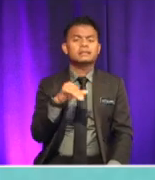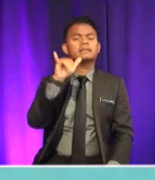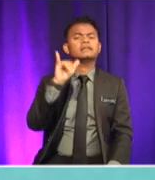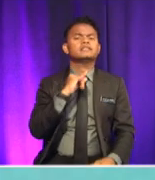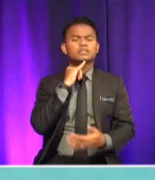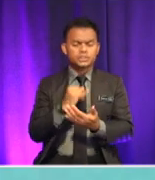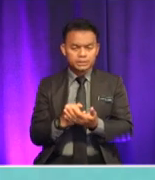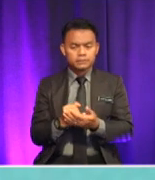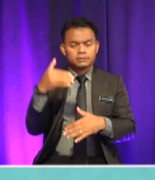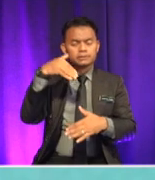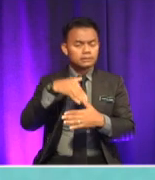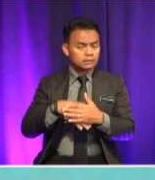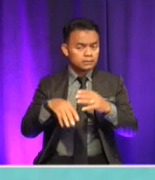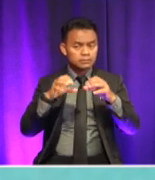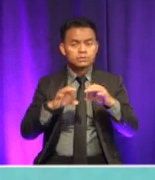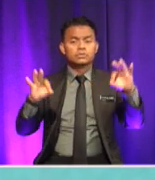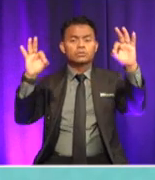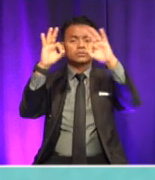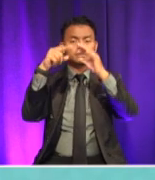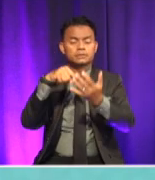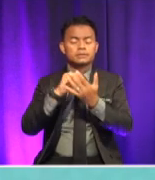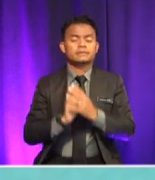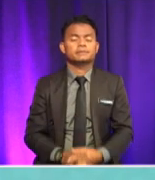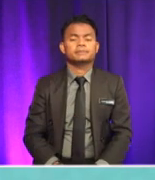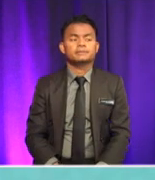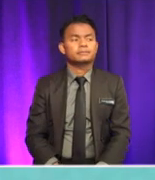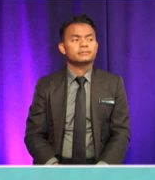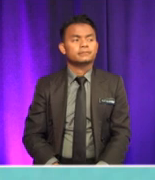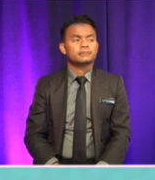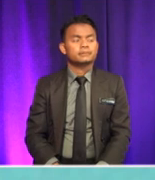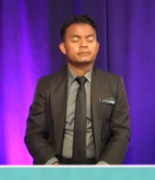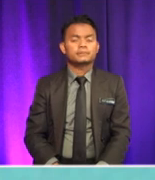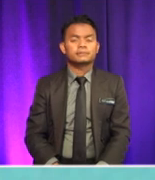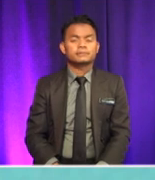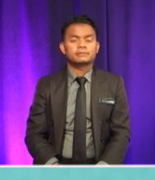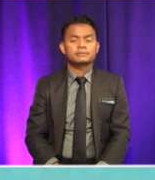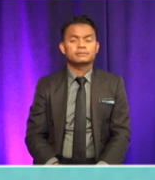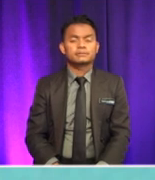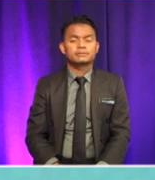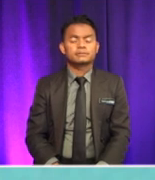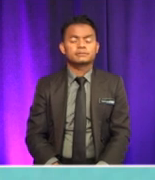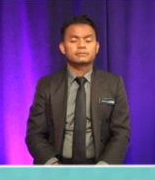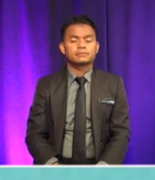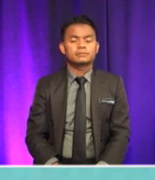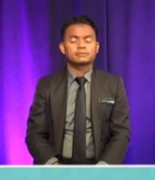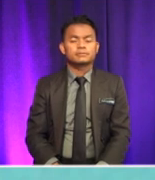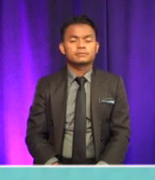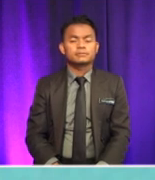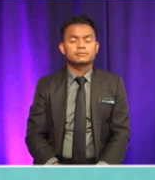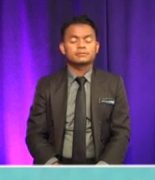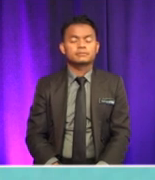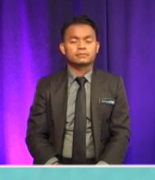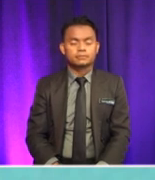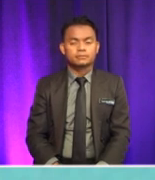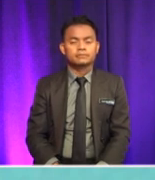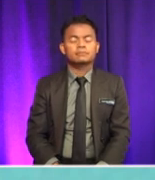The protagonist is Lani, and the antagonist is the old chief rooster.